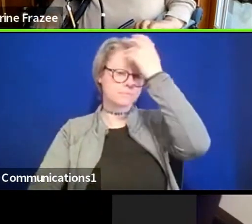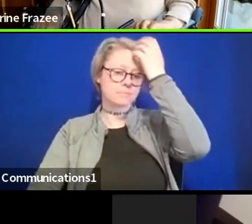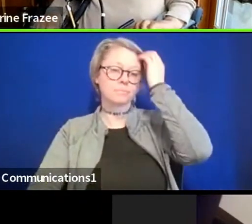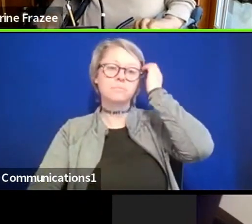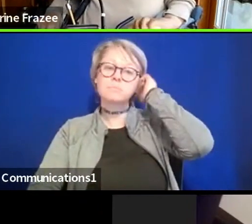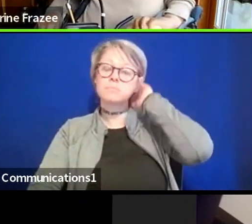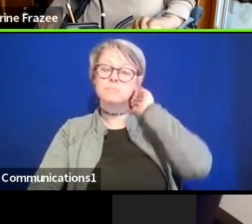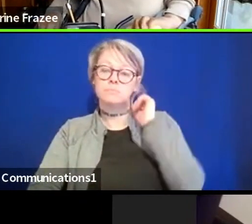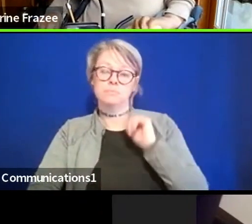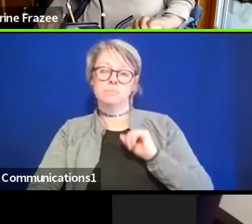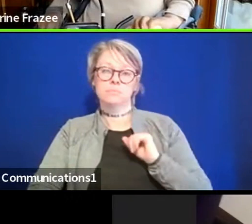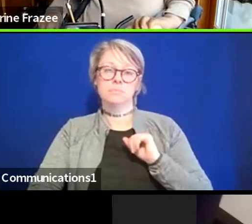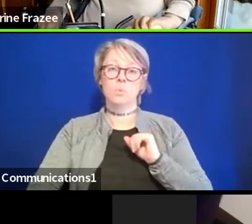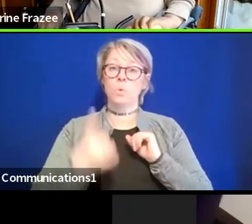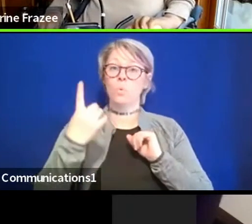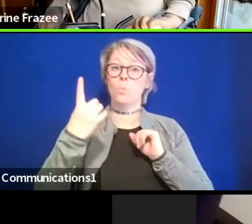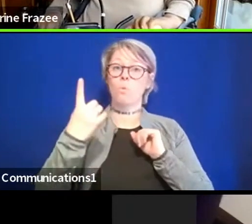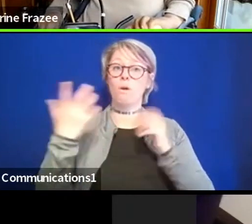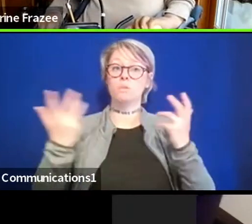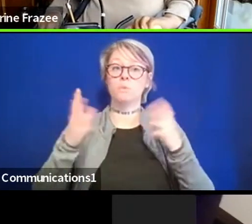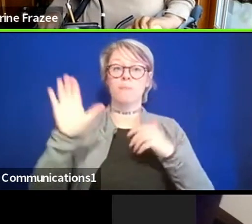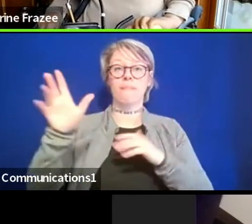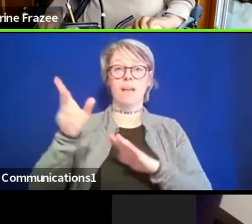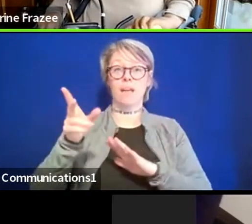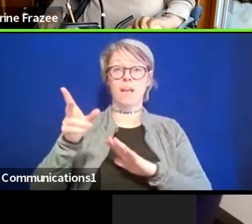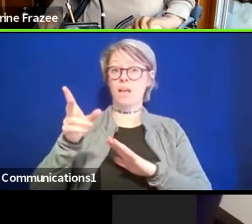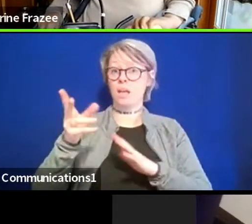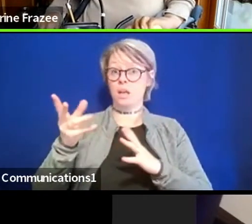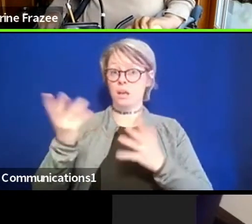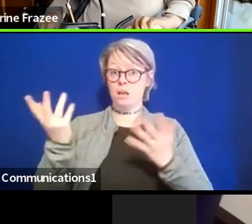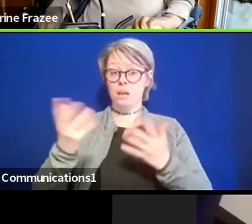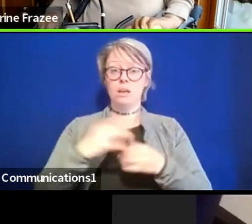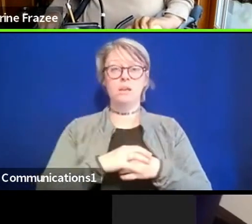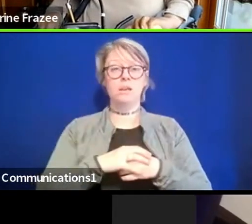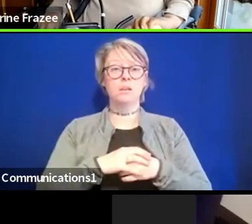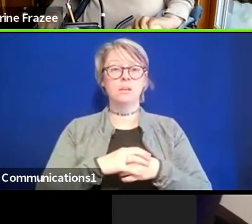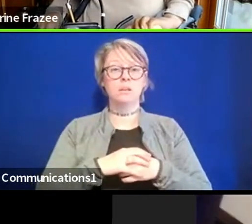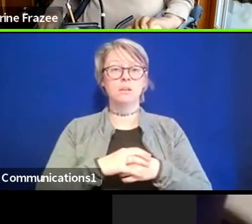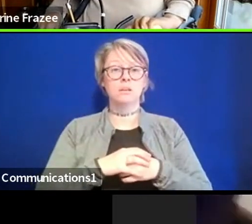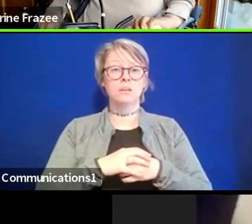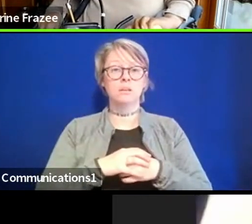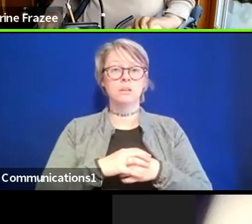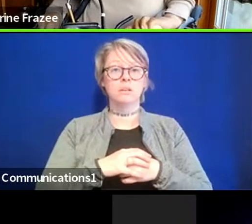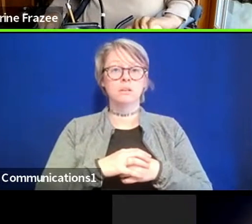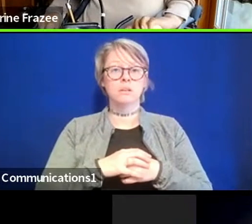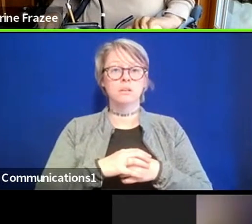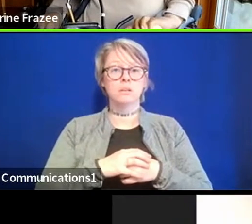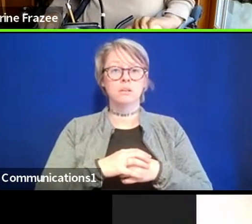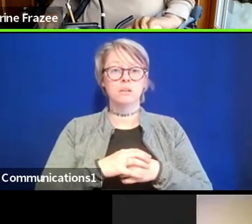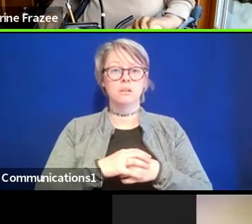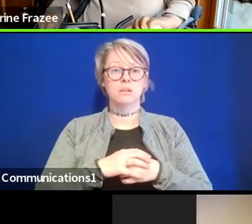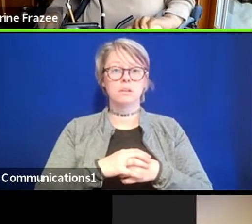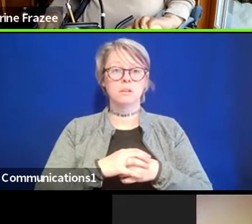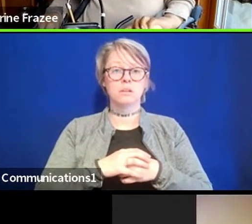ways in which that principle applies is that if you are on life support, if you are